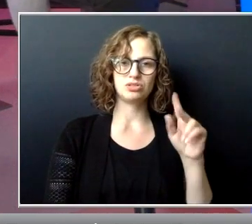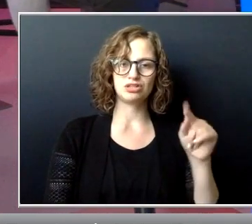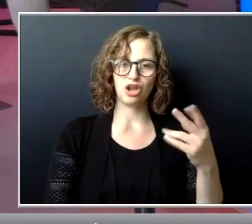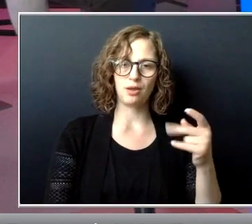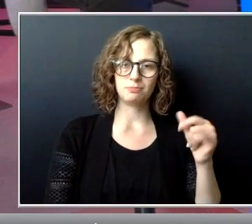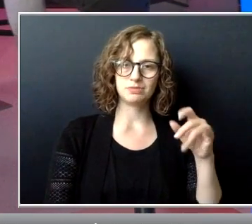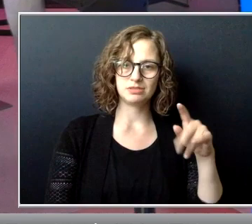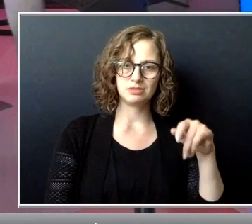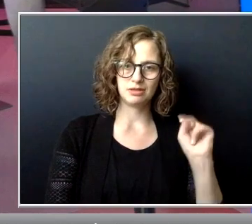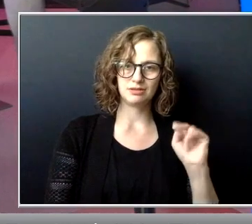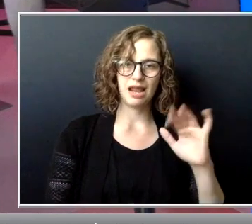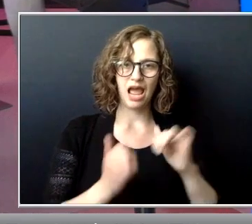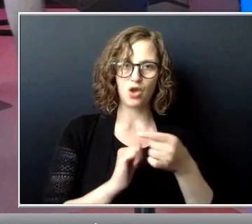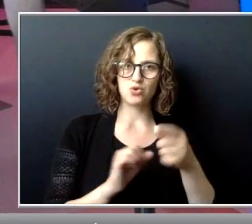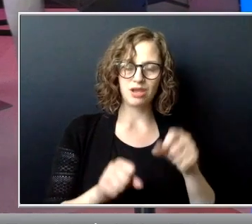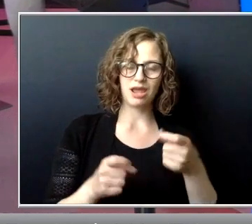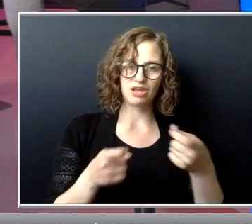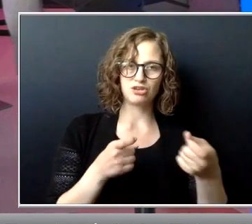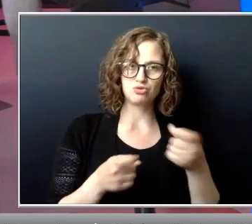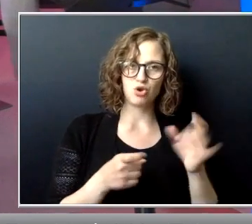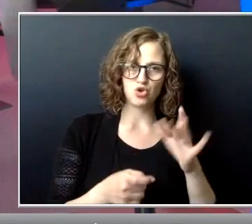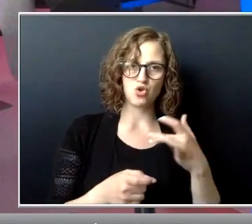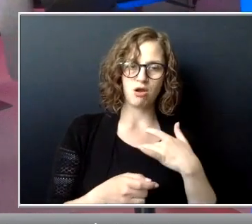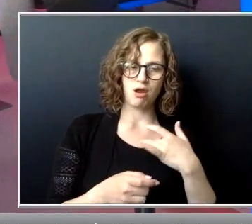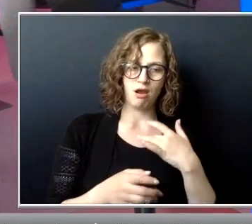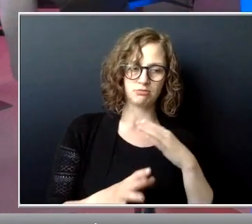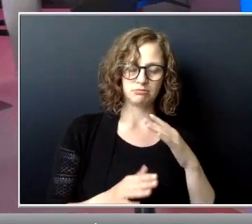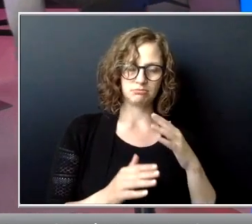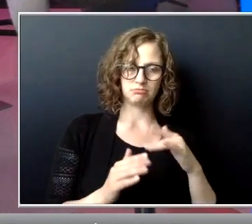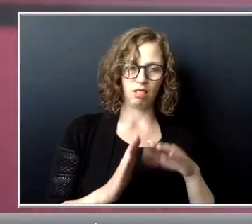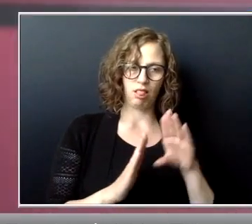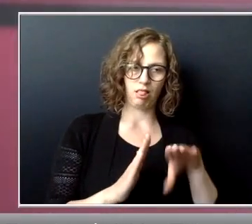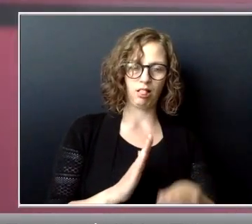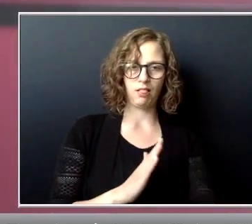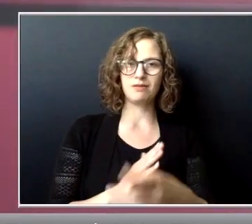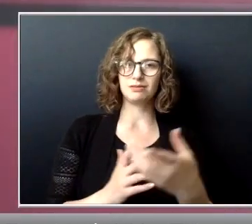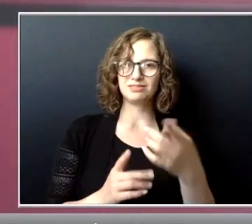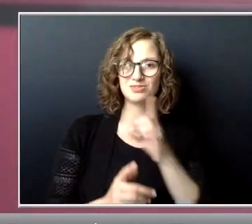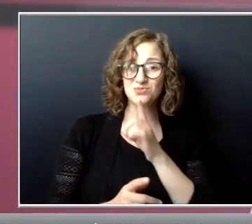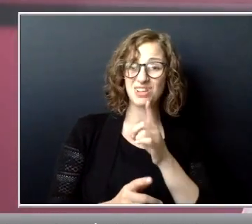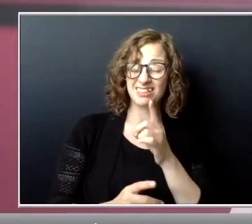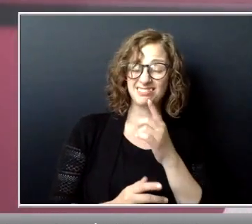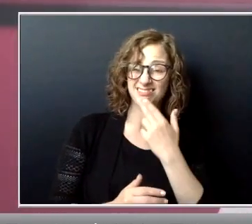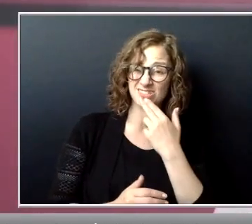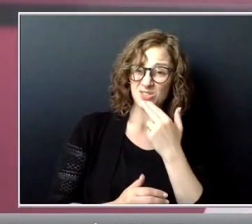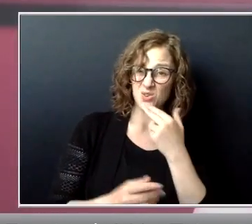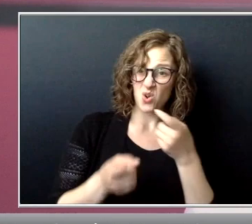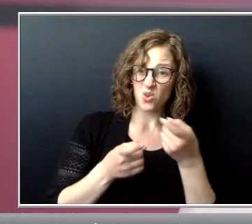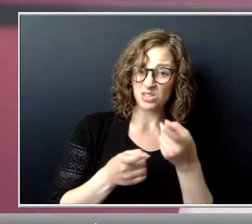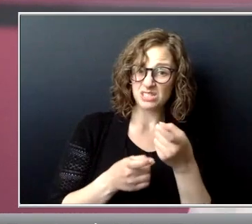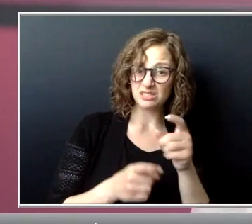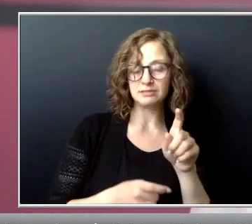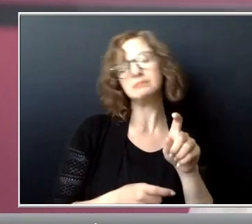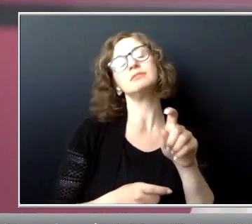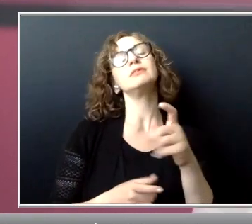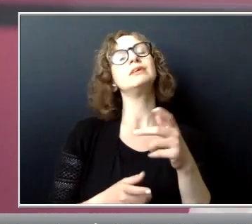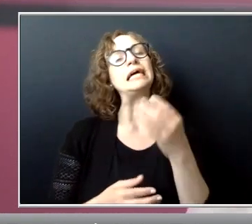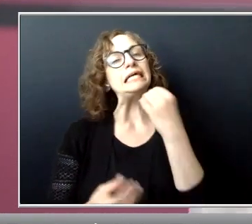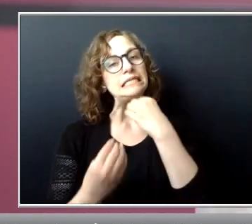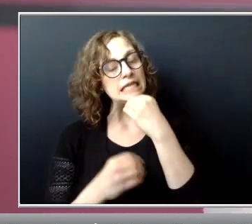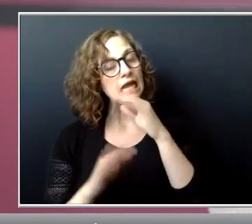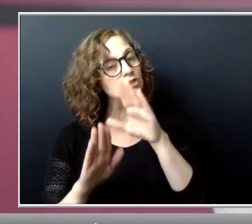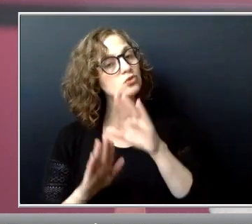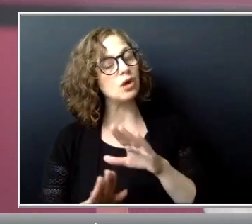both said it, controlling the glucose. So your diet is great, physical activity is great, but you have to commit to it.